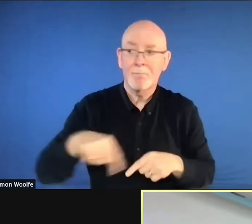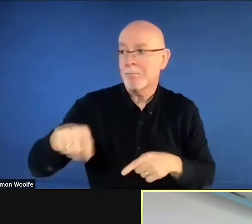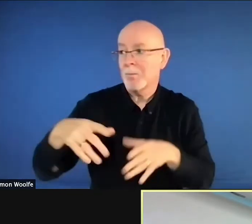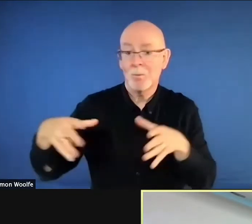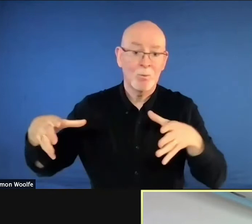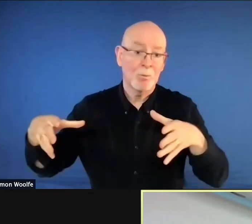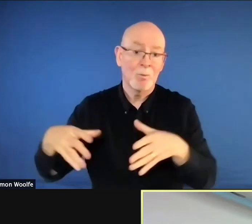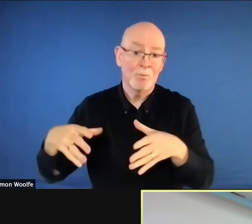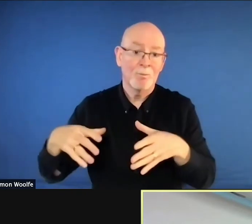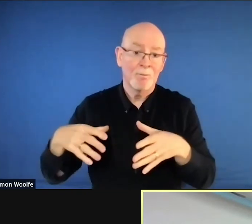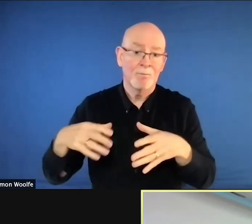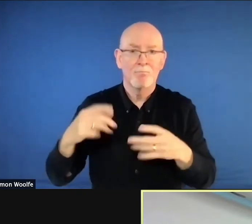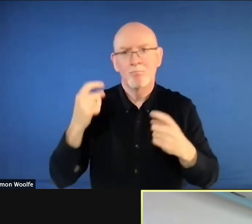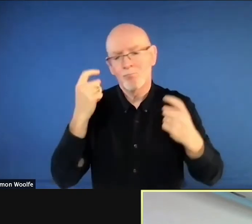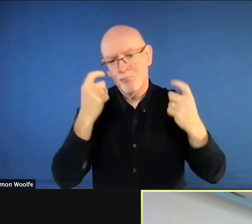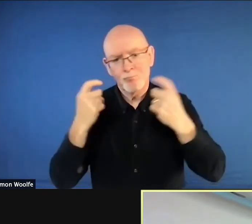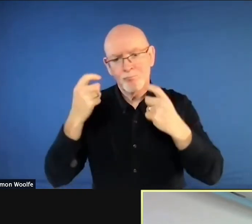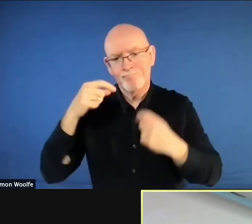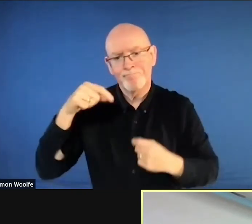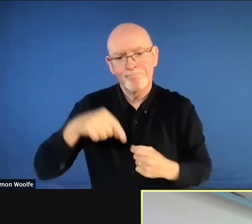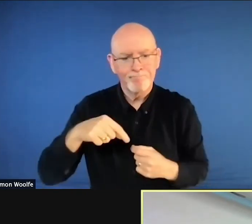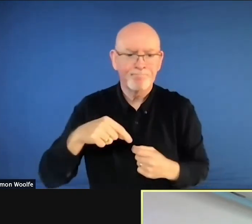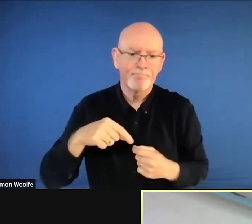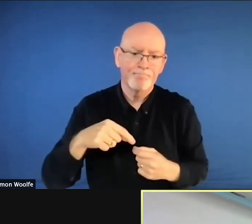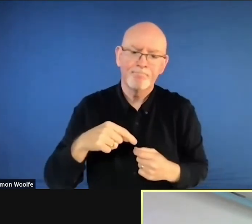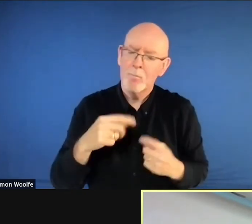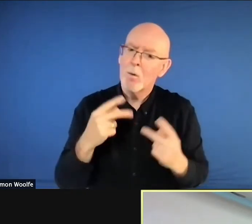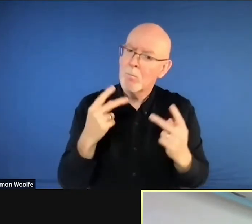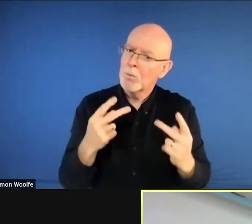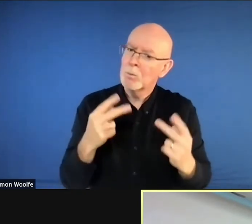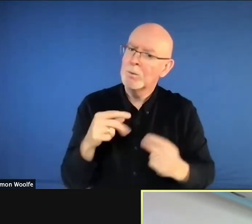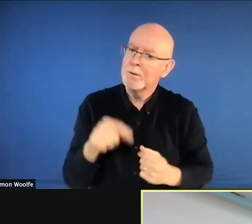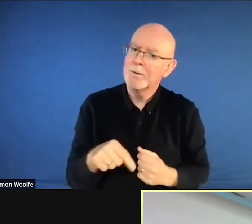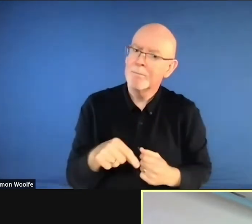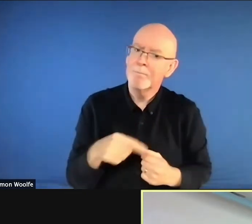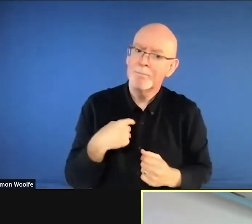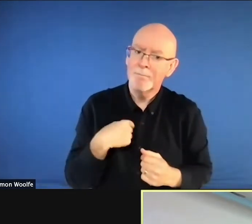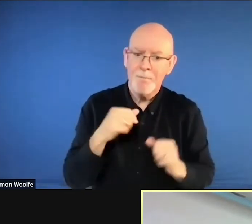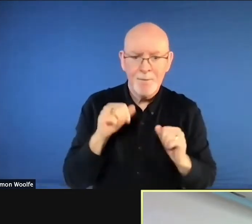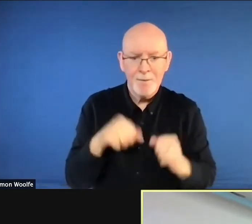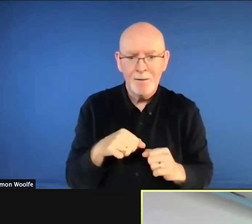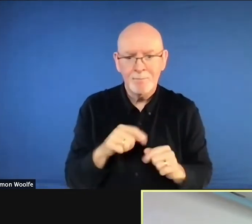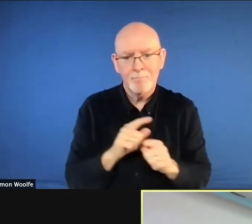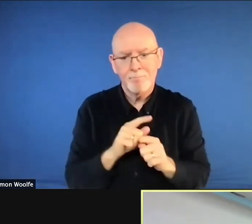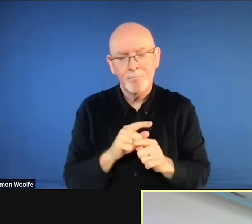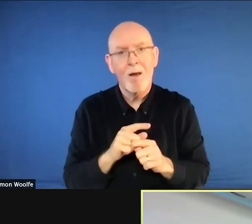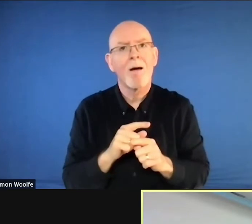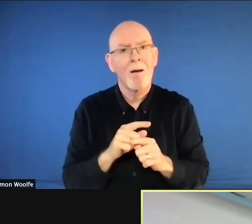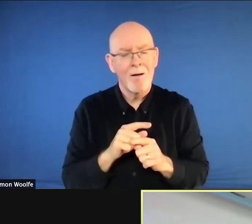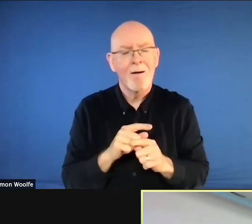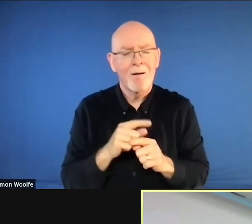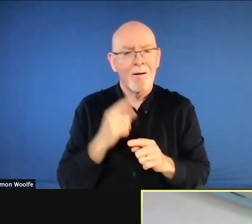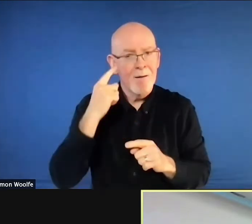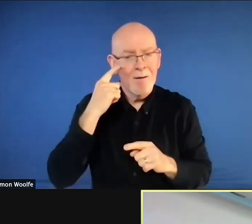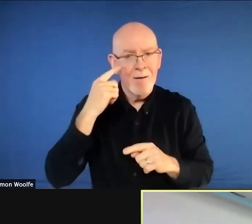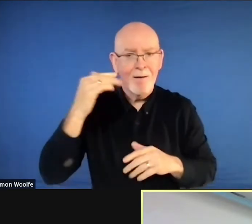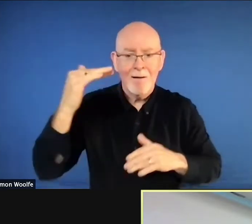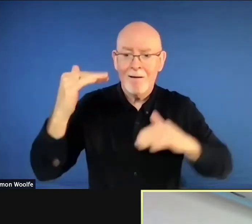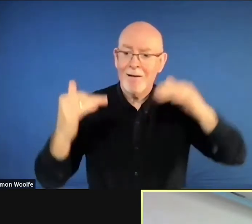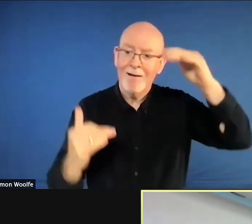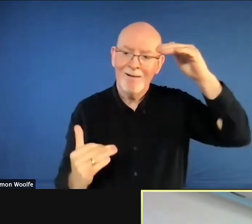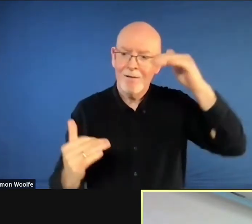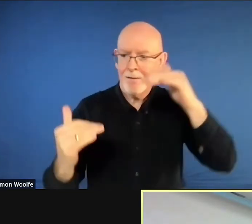put kind of equality between us and the researcher, and that is also a good way to